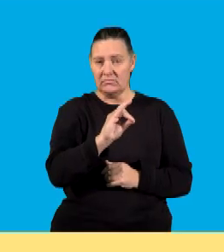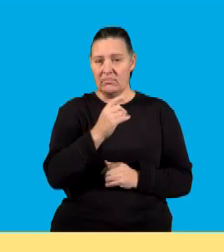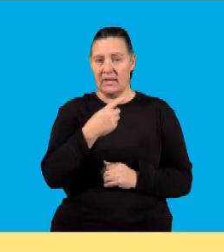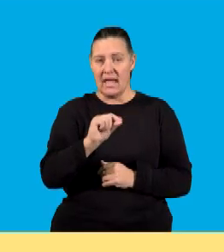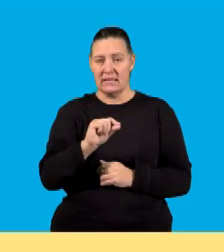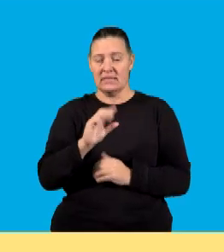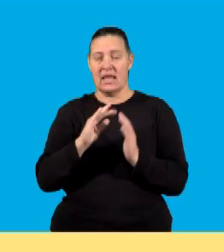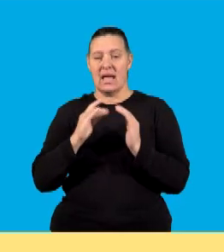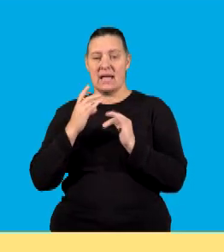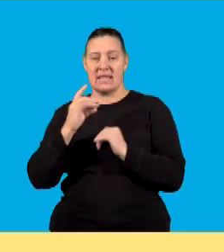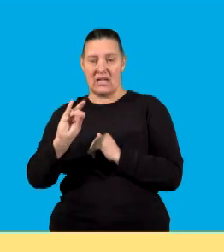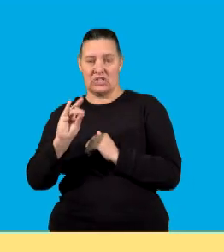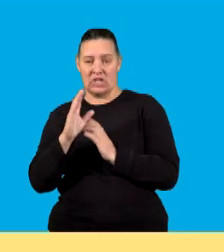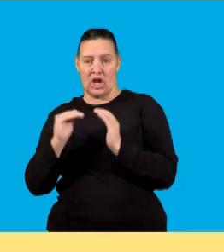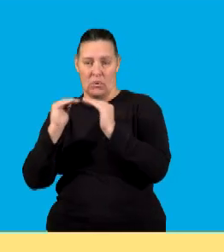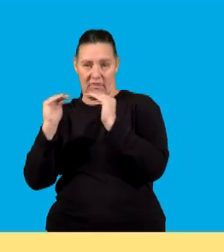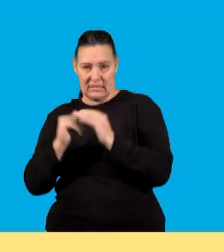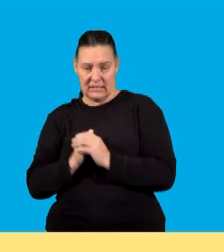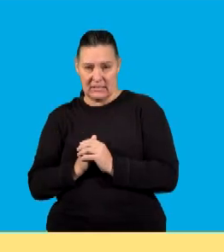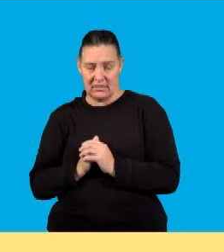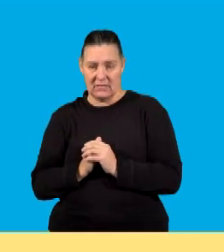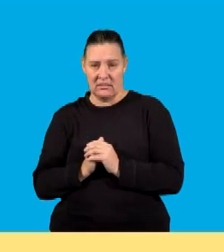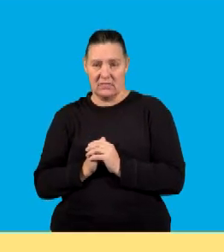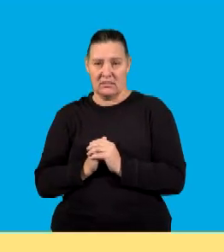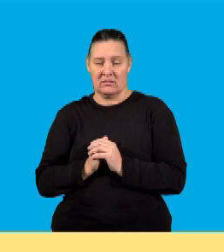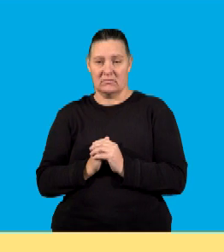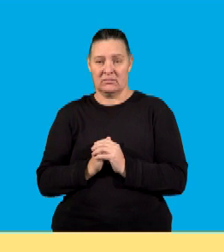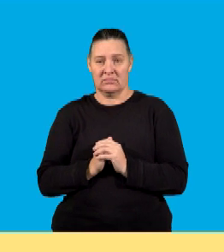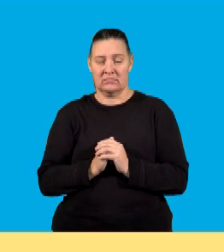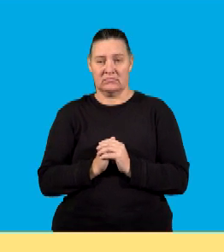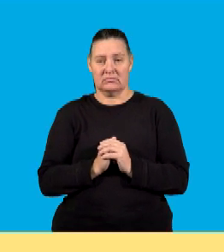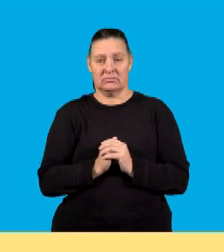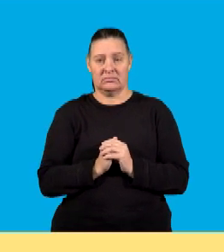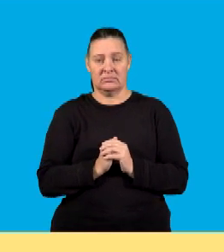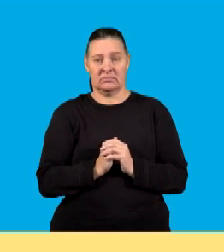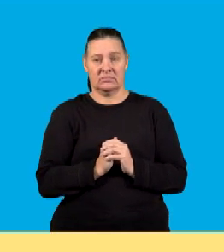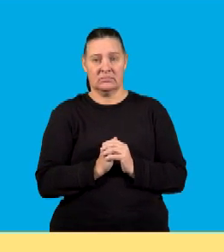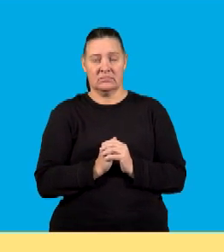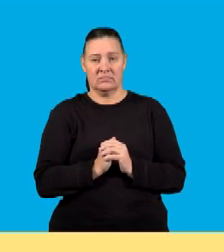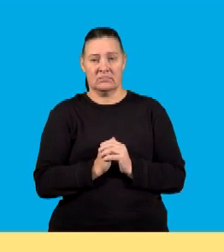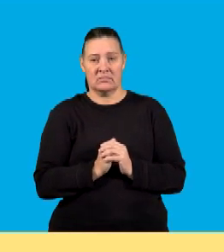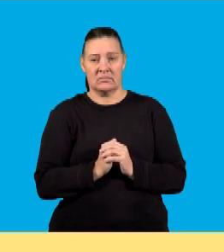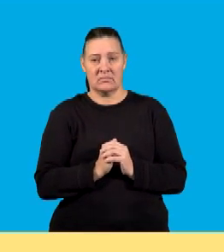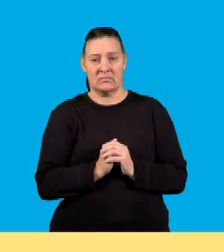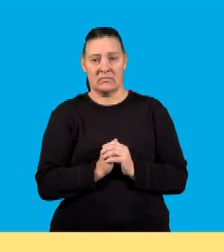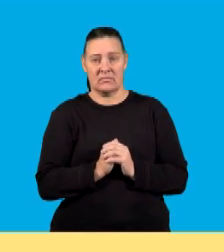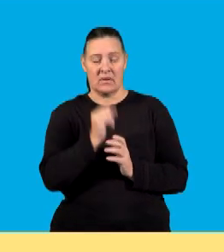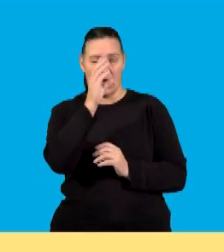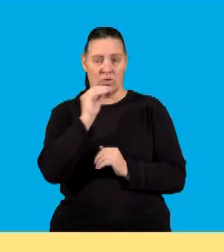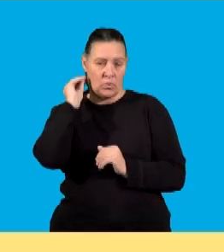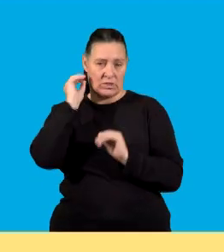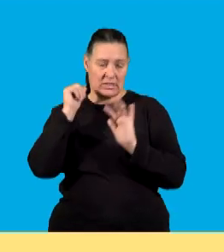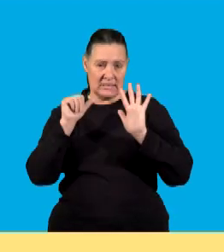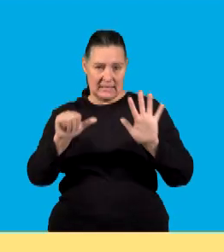and cash equivalents. Cash and cash equivalents. That is note